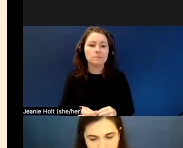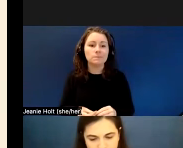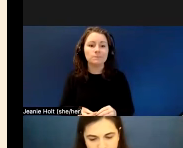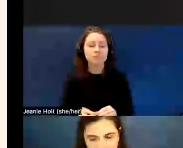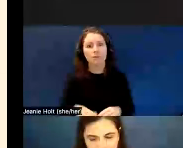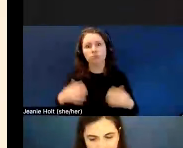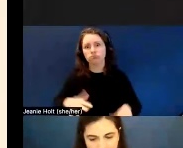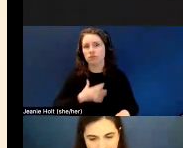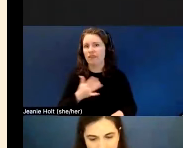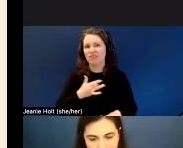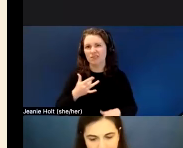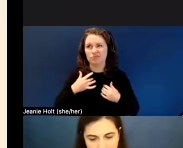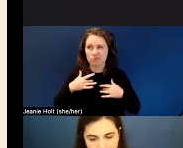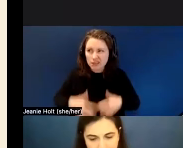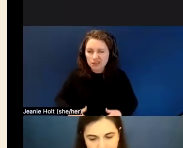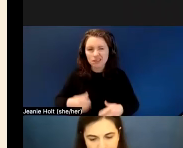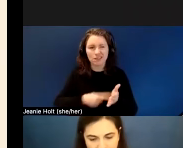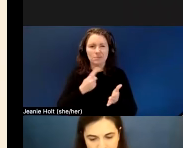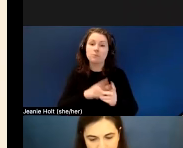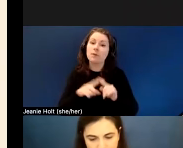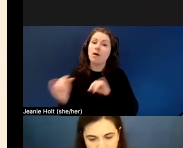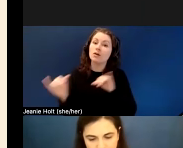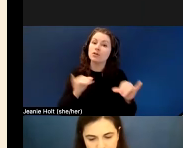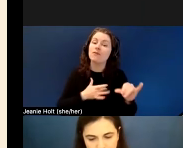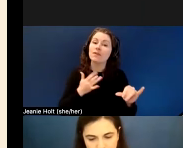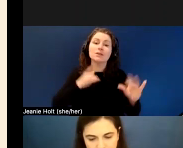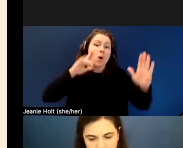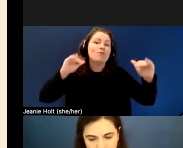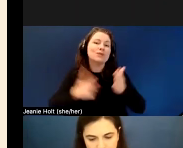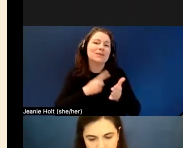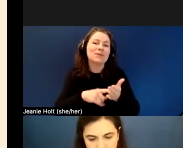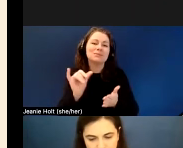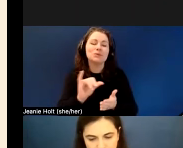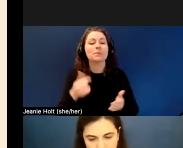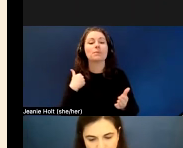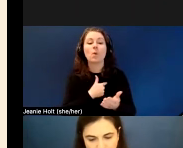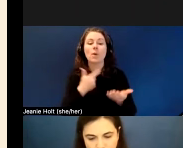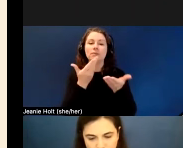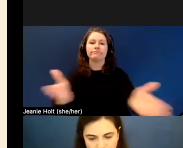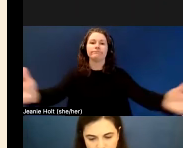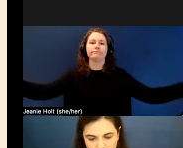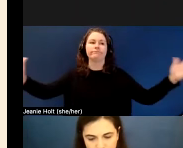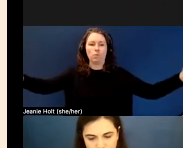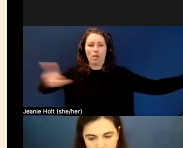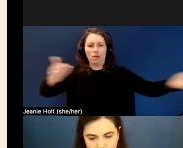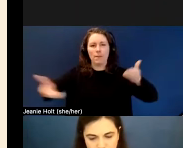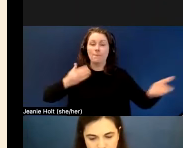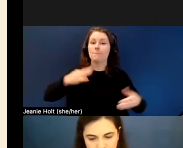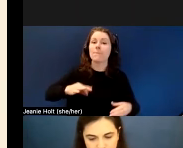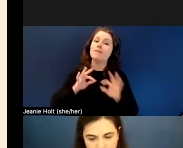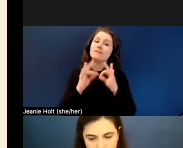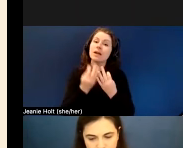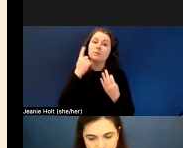drag, but it can also be really hopeful. And we cast a very wide net. Maine Families for Vaccines in